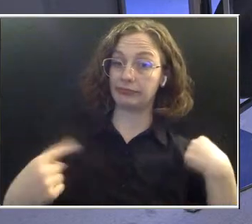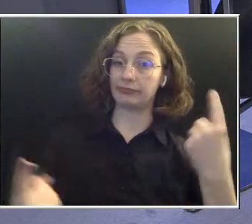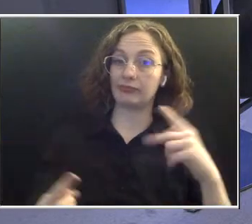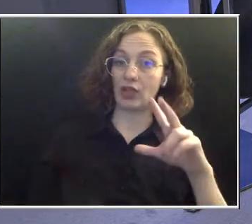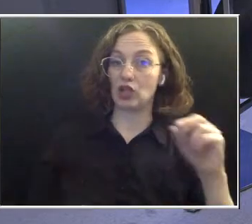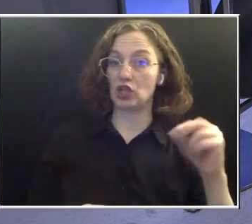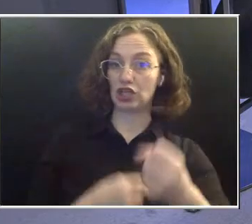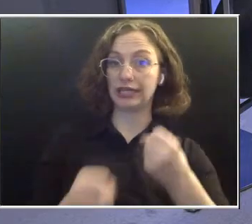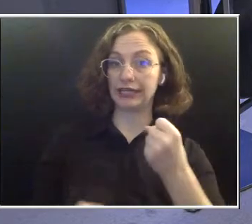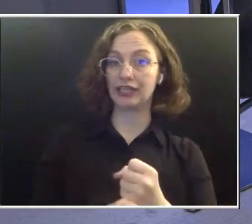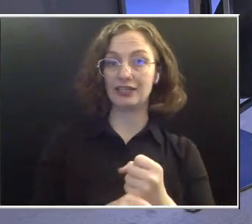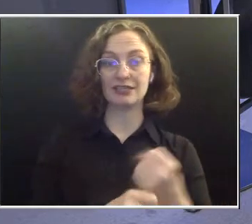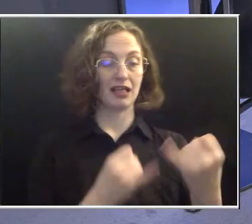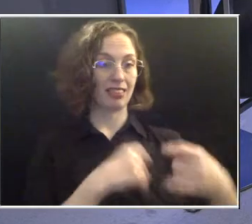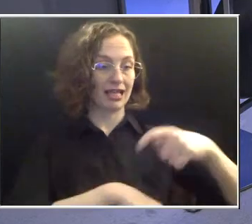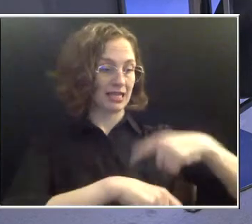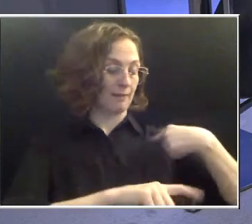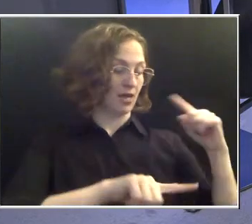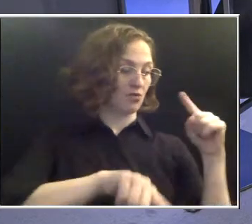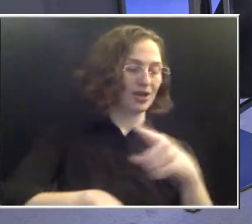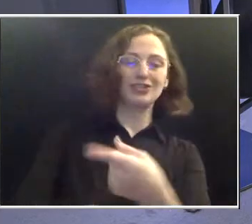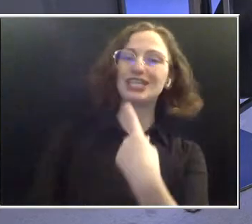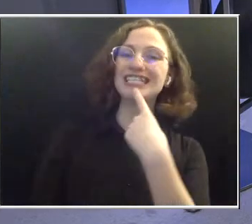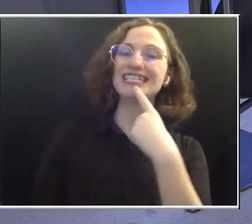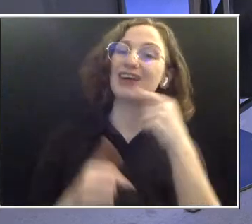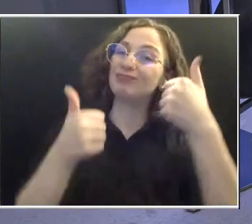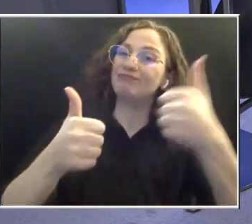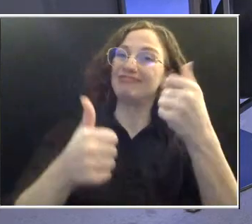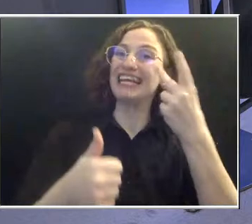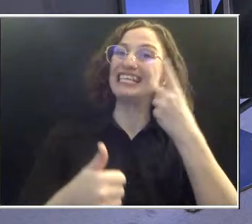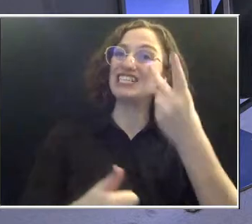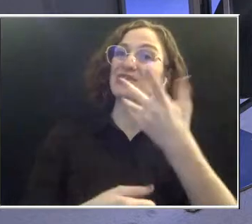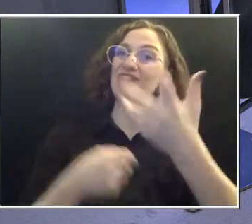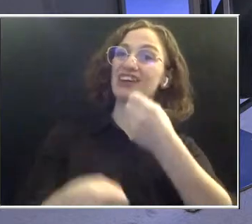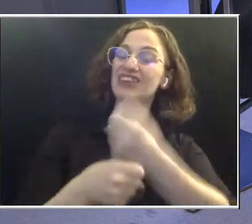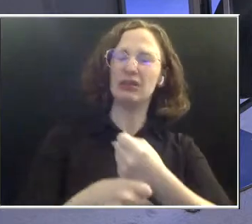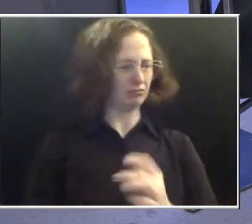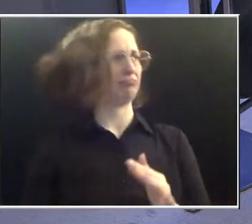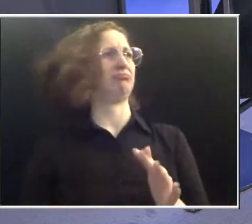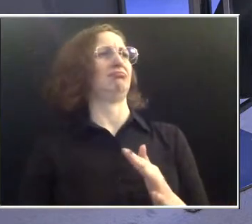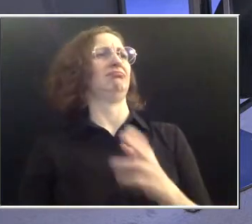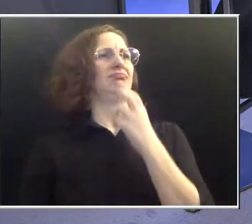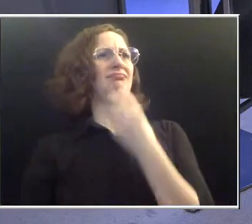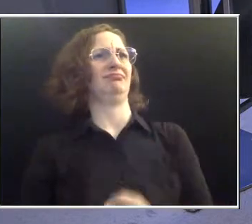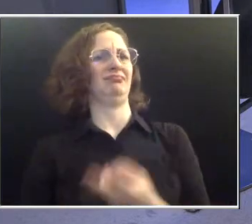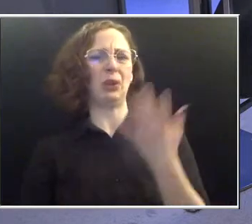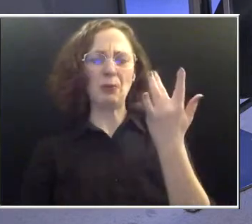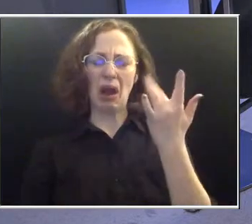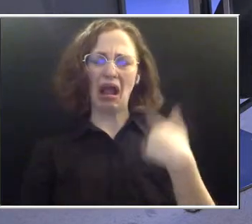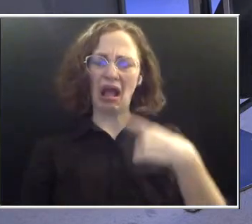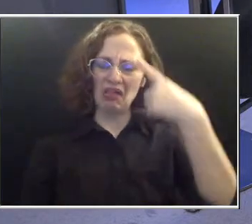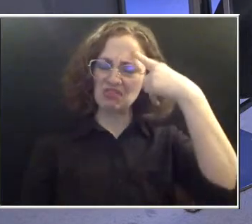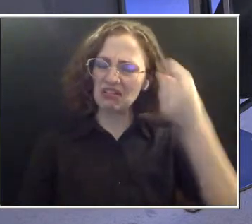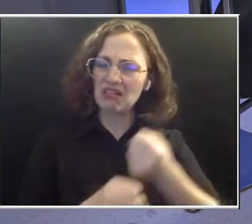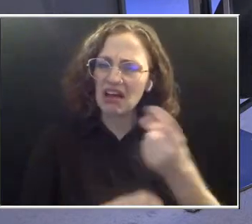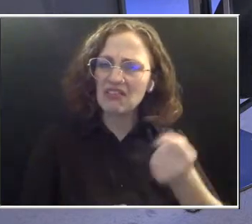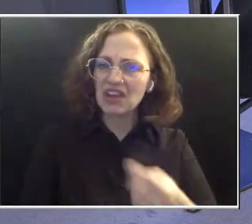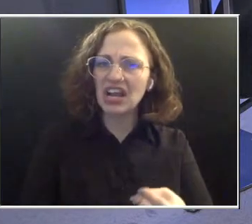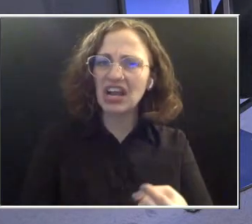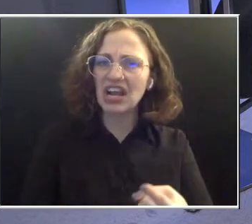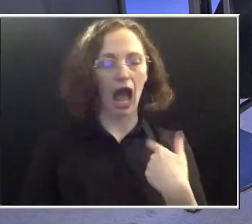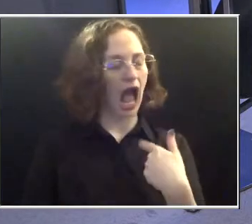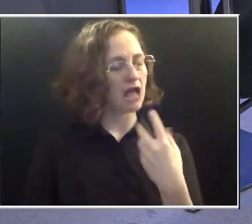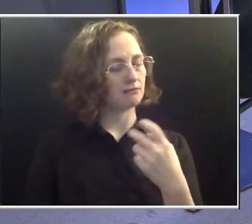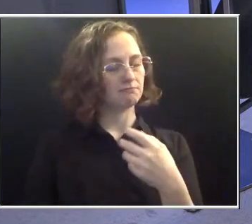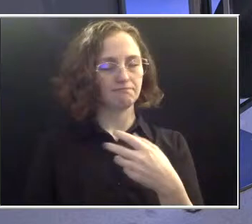5 years. I said, huh? Yeah. I mean, that was surprising to me. I said, well, what do you mean? Why? I've always have to have it every year. I've been like diligent about getting every year. And